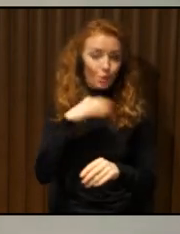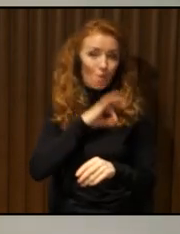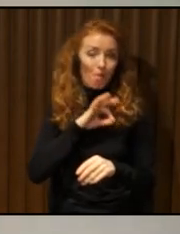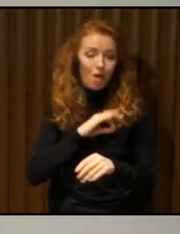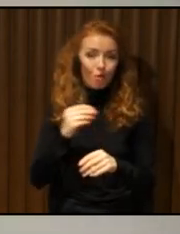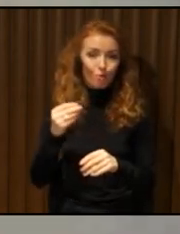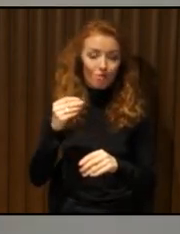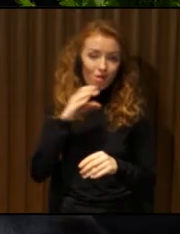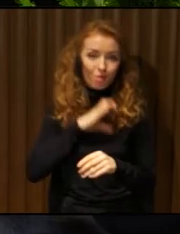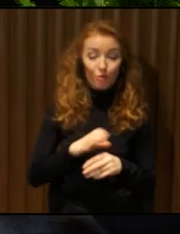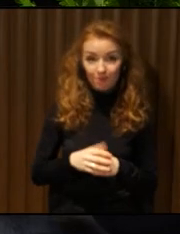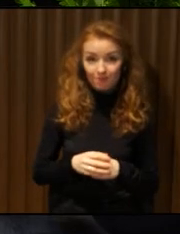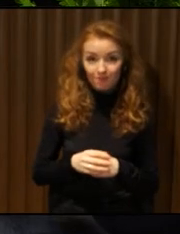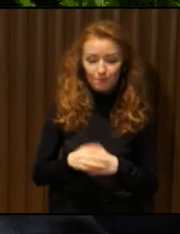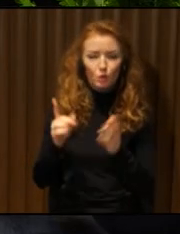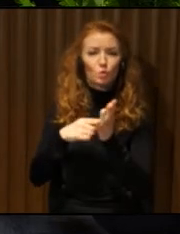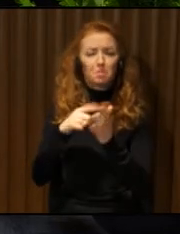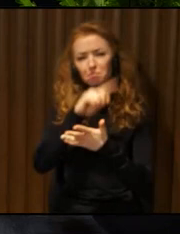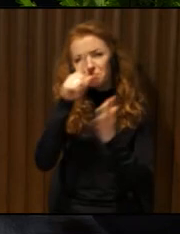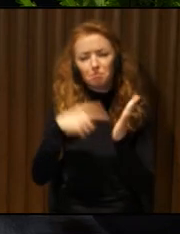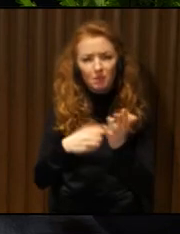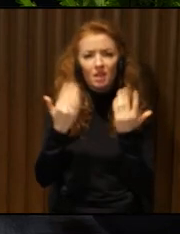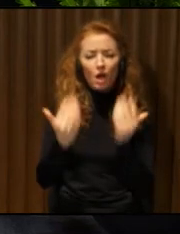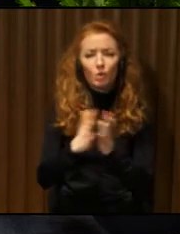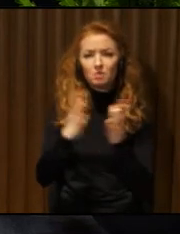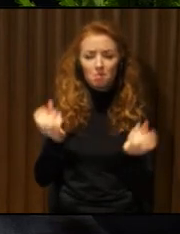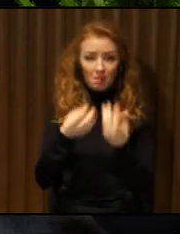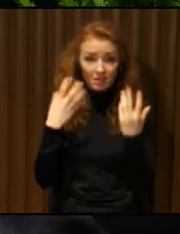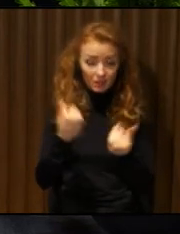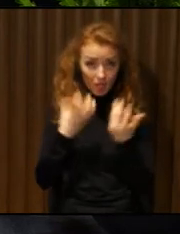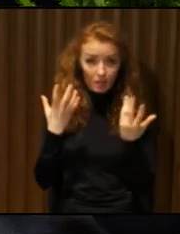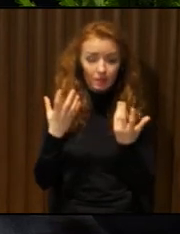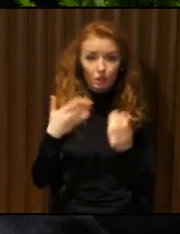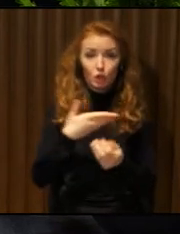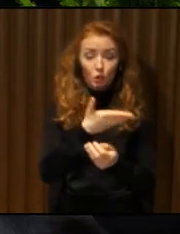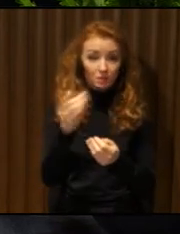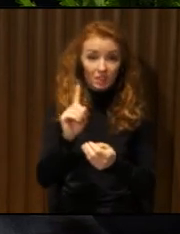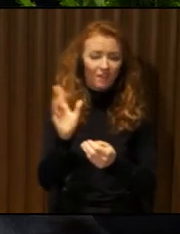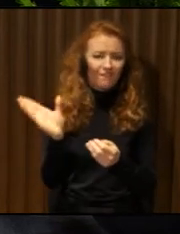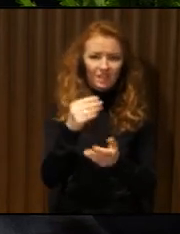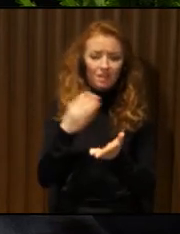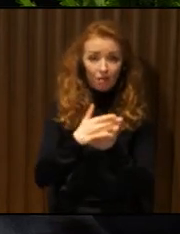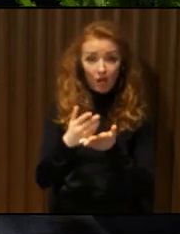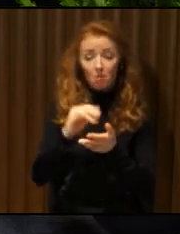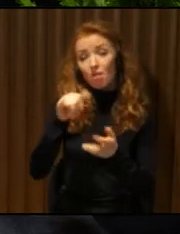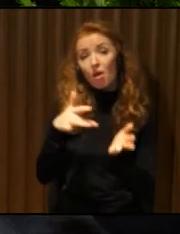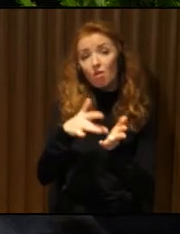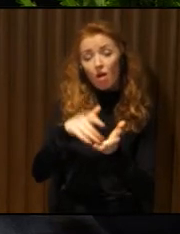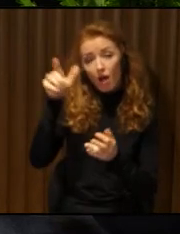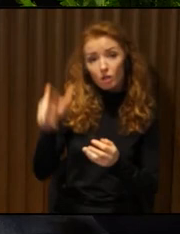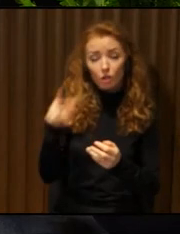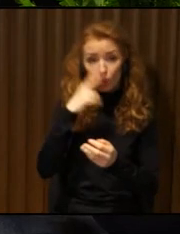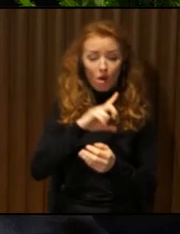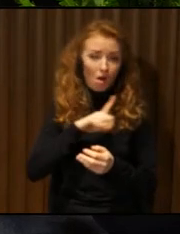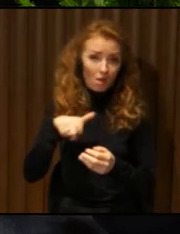Now tell us, so it's okay for you if someone from Latvia now access this website you will probably